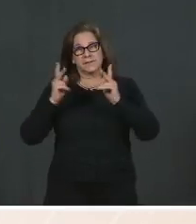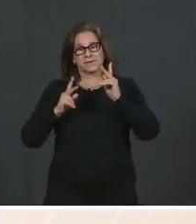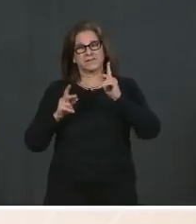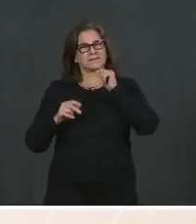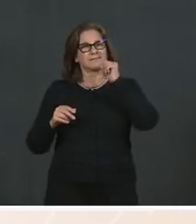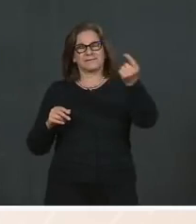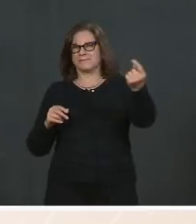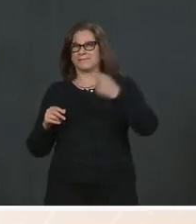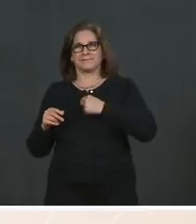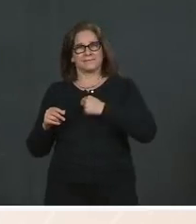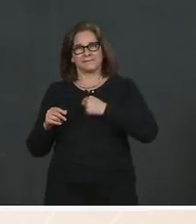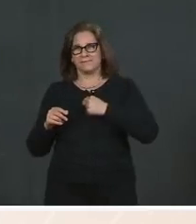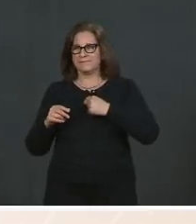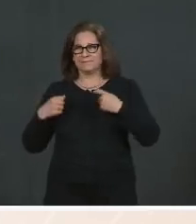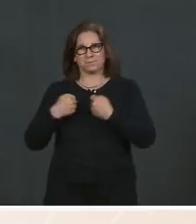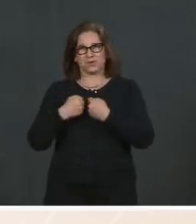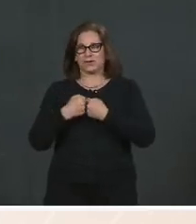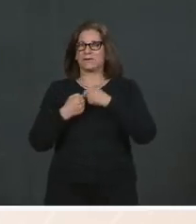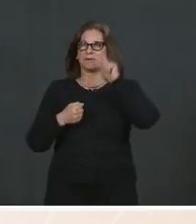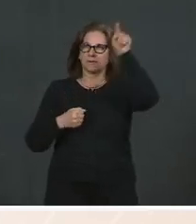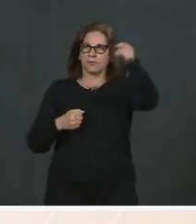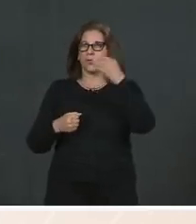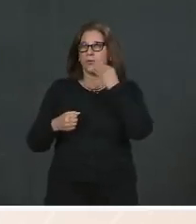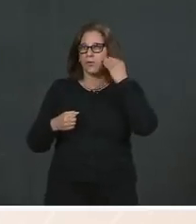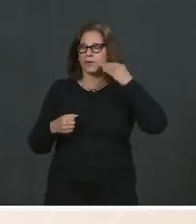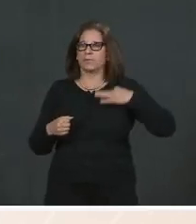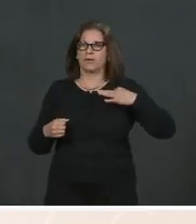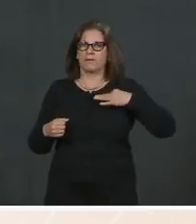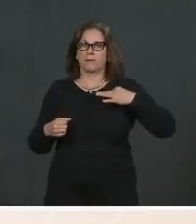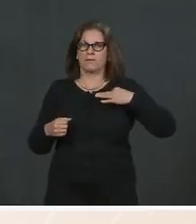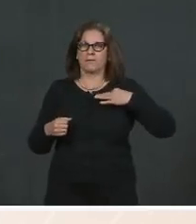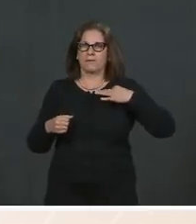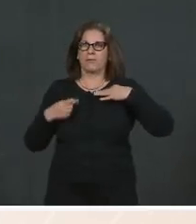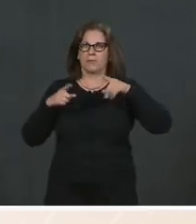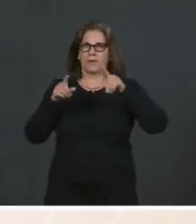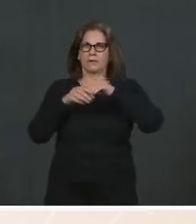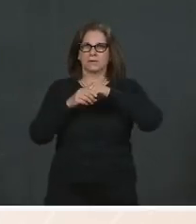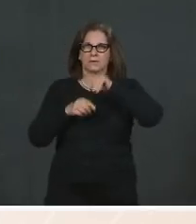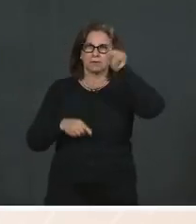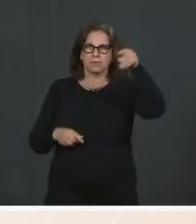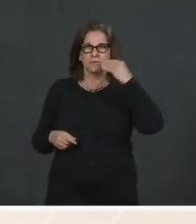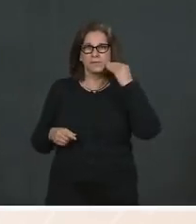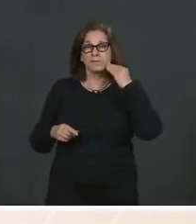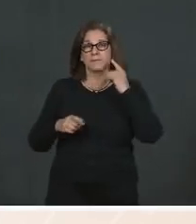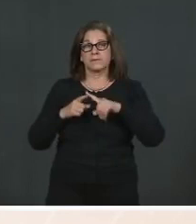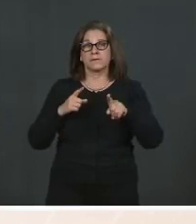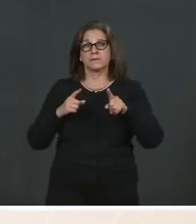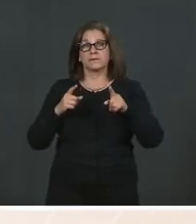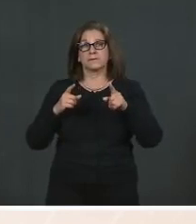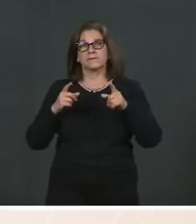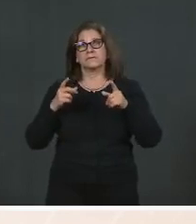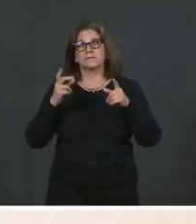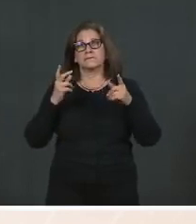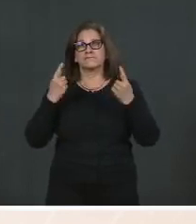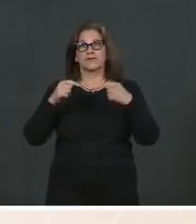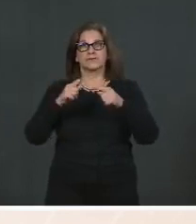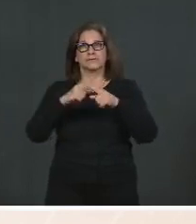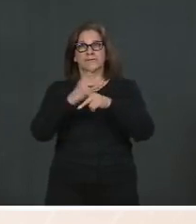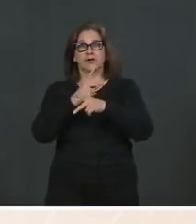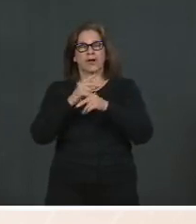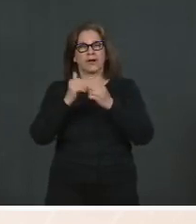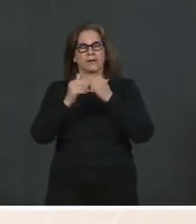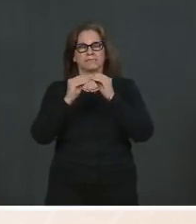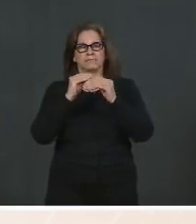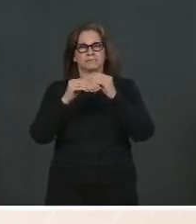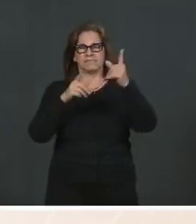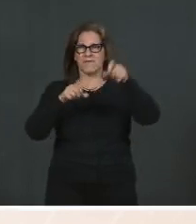circumstance where we are digging out of a broken system over the past 4 years, not just the inhumane policies, but the fact that